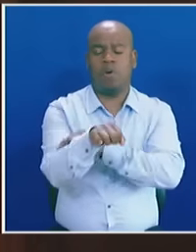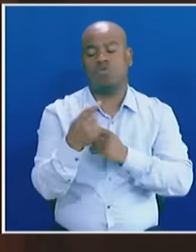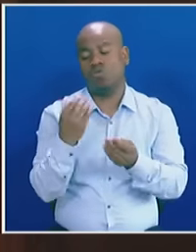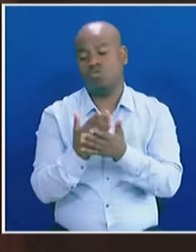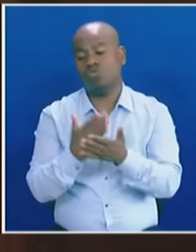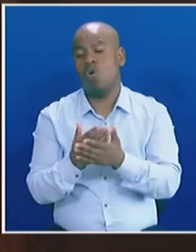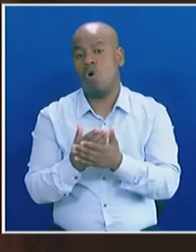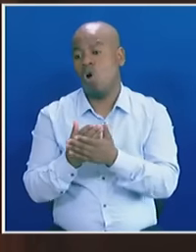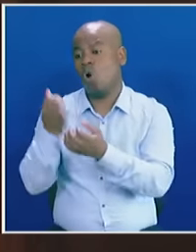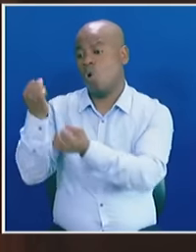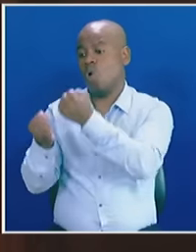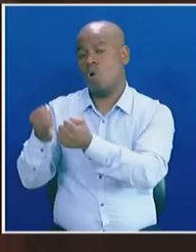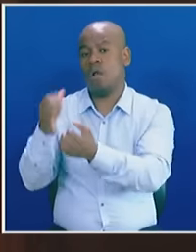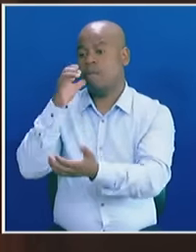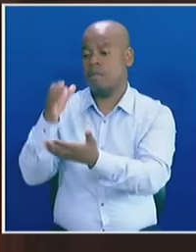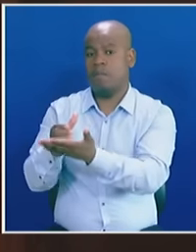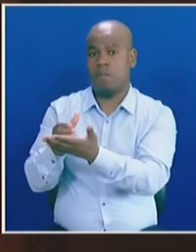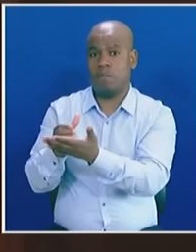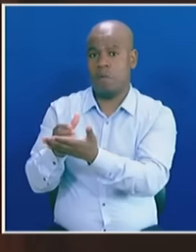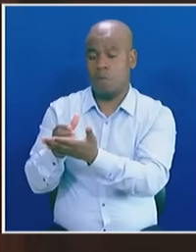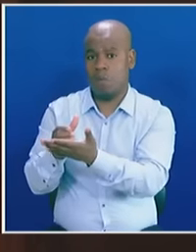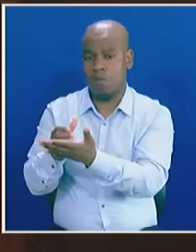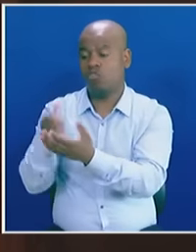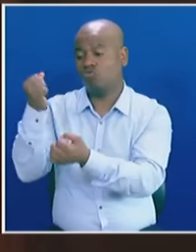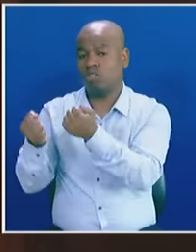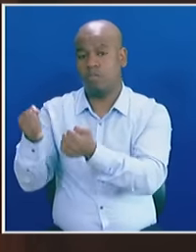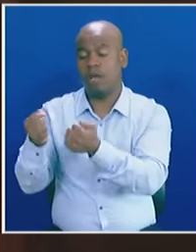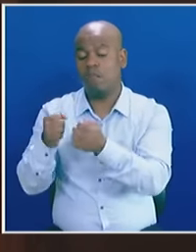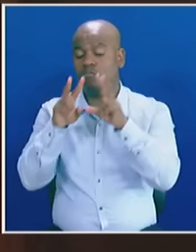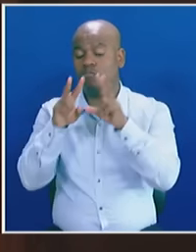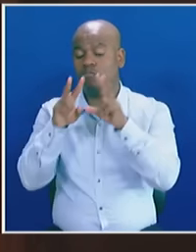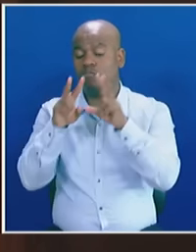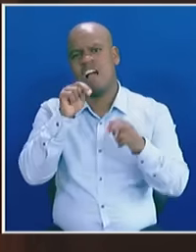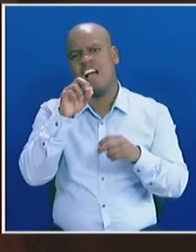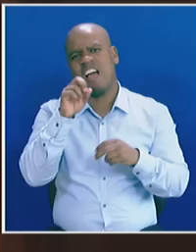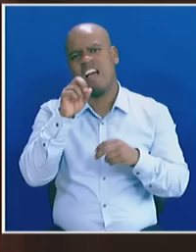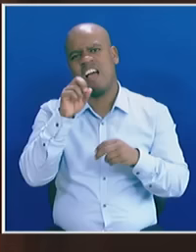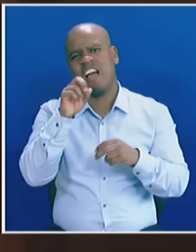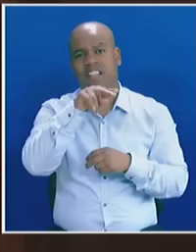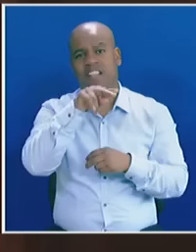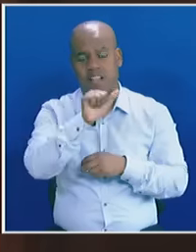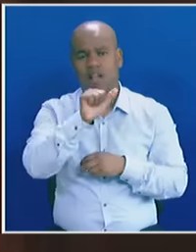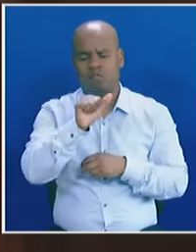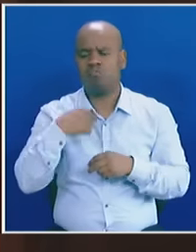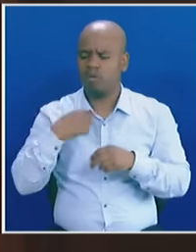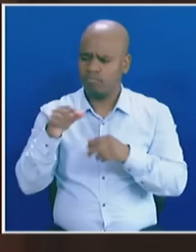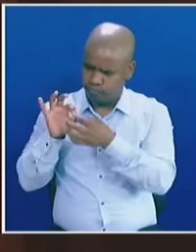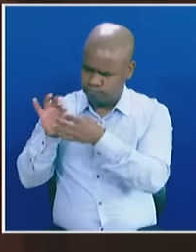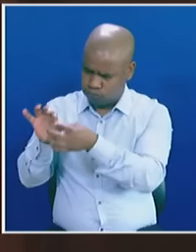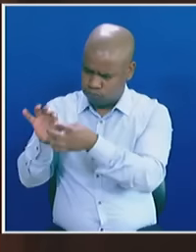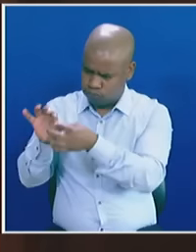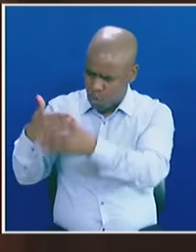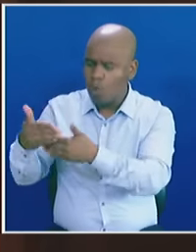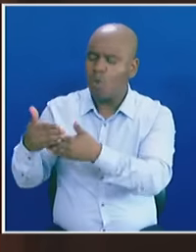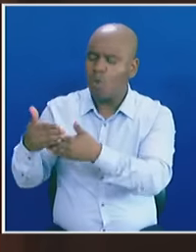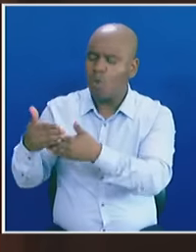Court judgment in respect of the President's private home in Uganda. As compliance is underway with the Constitutional Court